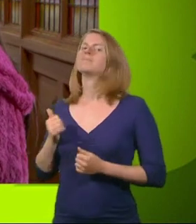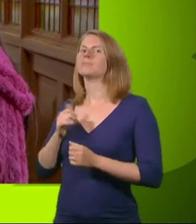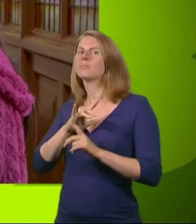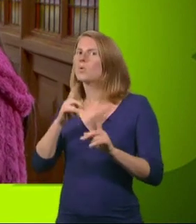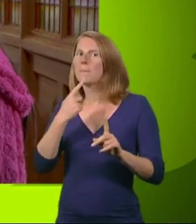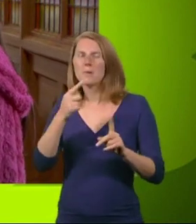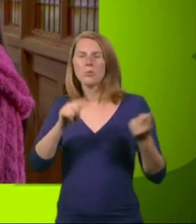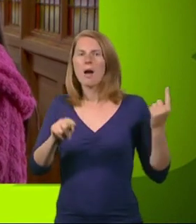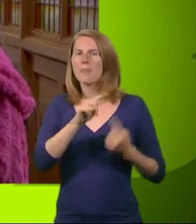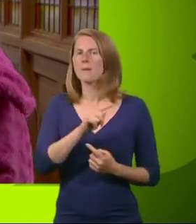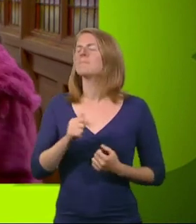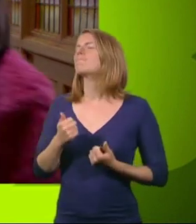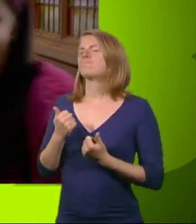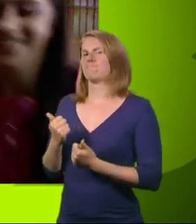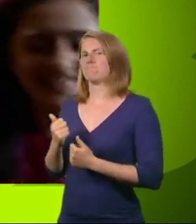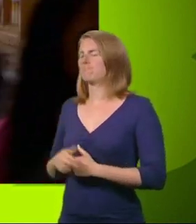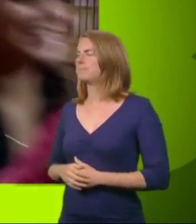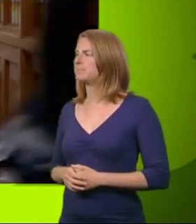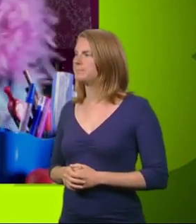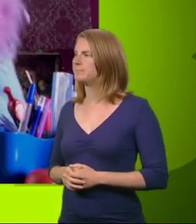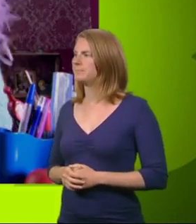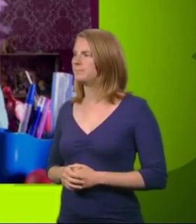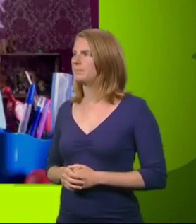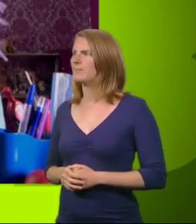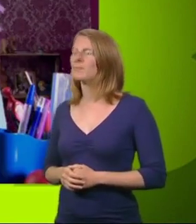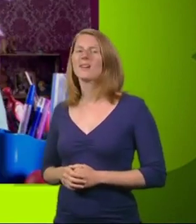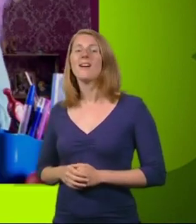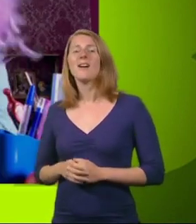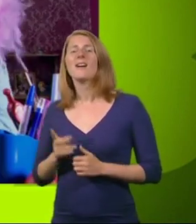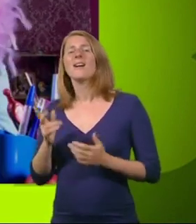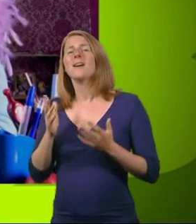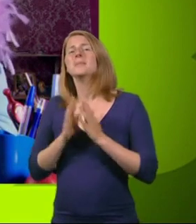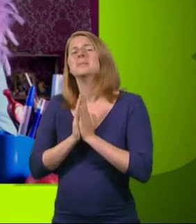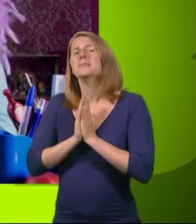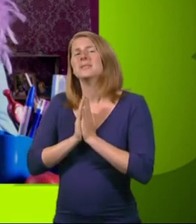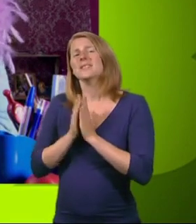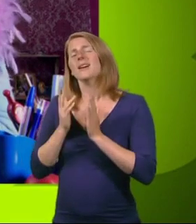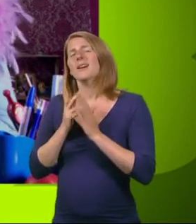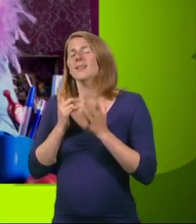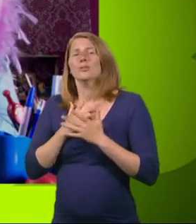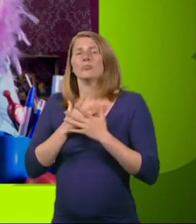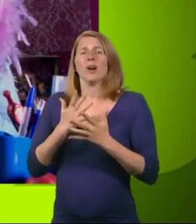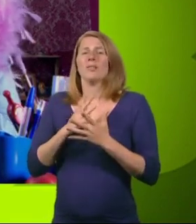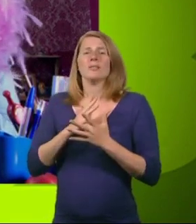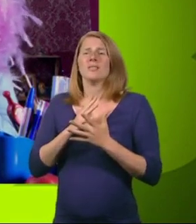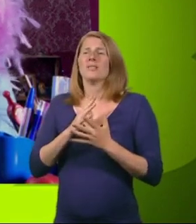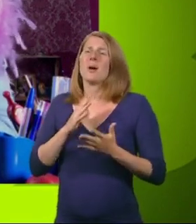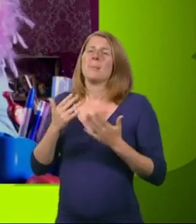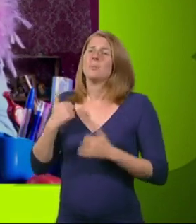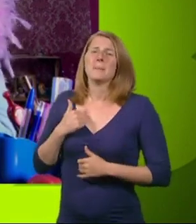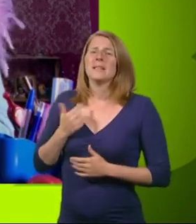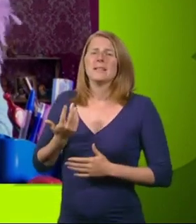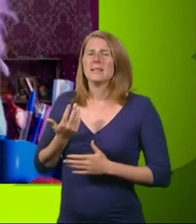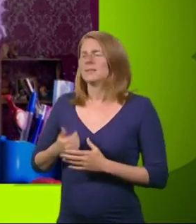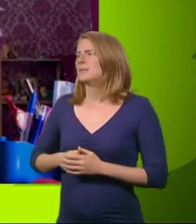don't mention it to anyone else. OK. Oh, please. It'd be a double surprise. It's not up to